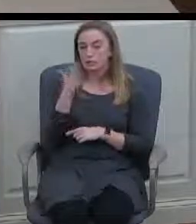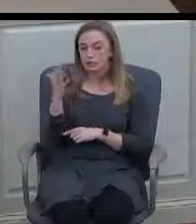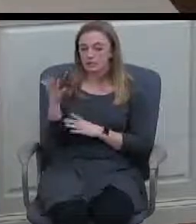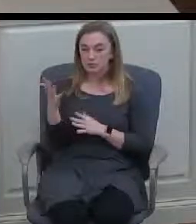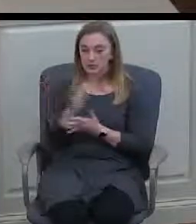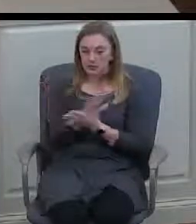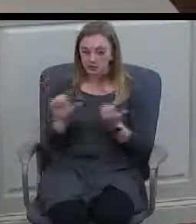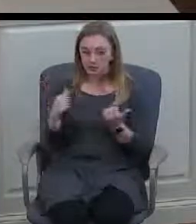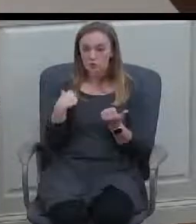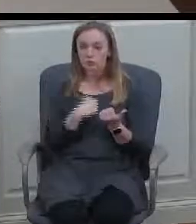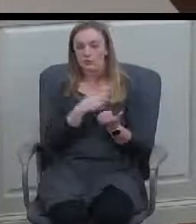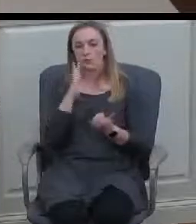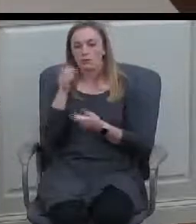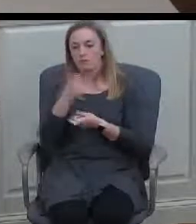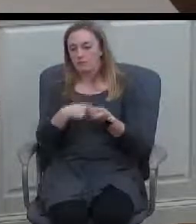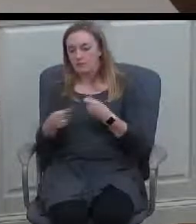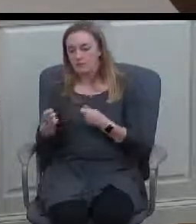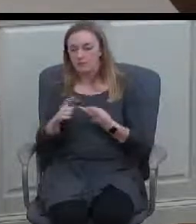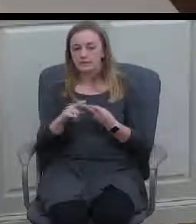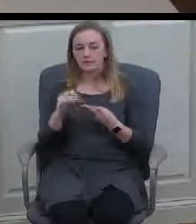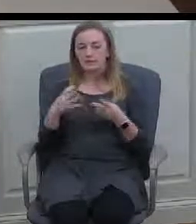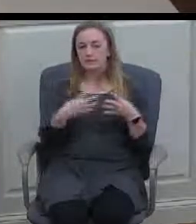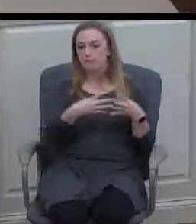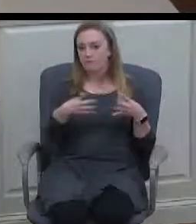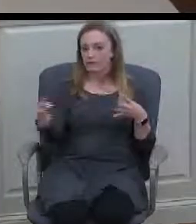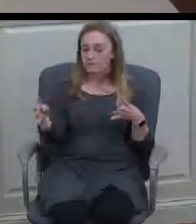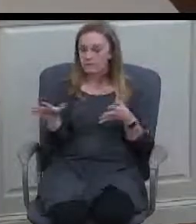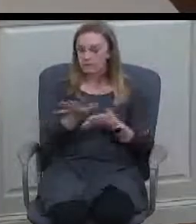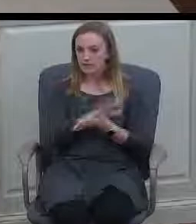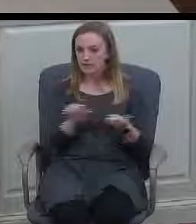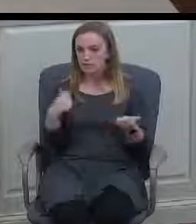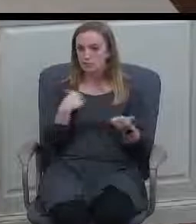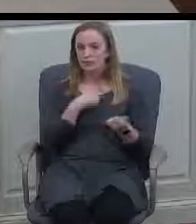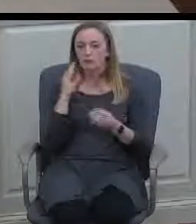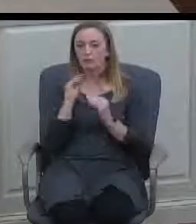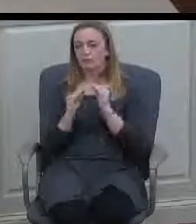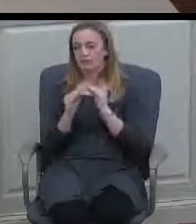damaged, we will replace those. If fence is damaged, we repair it.